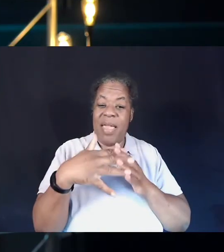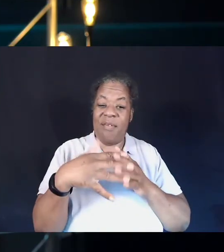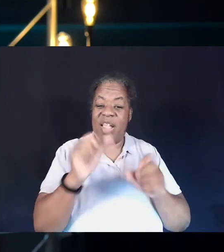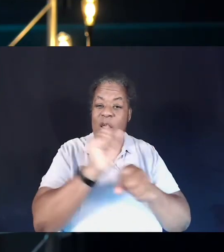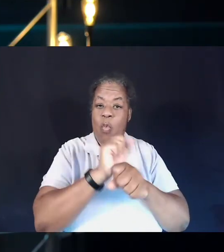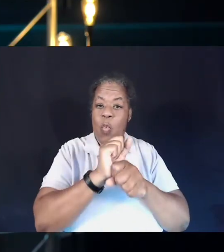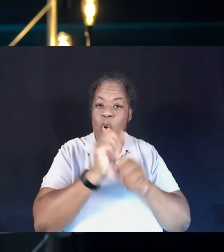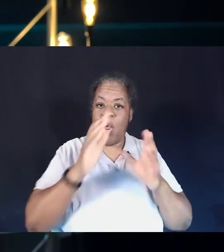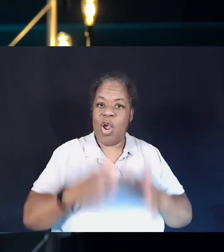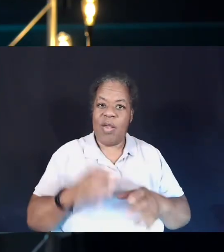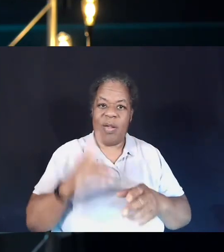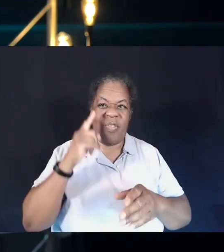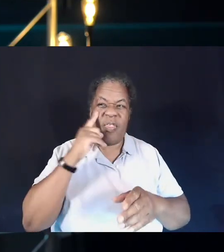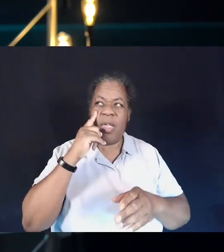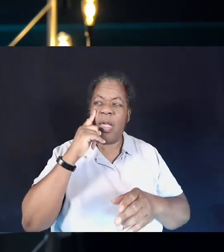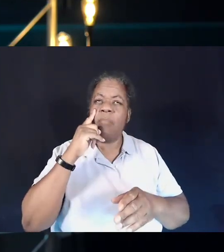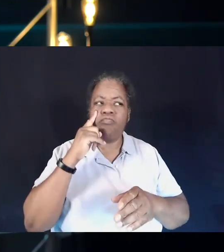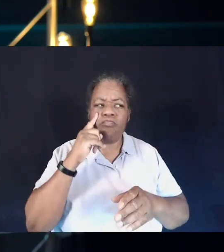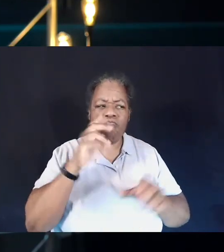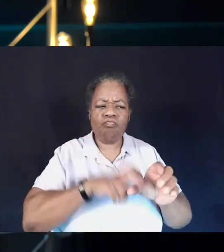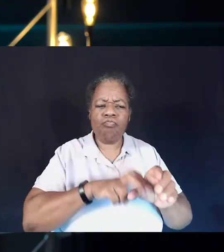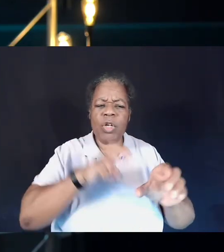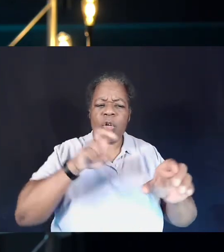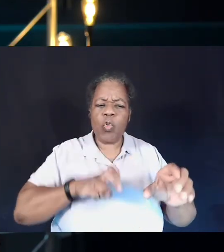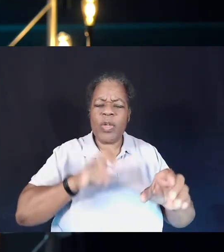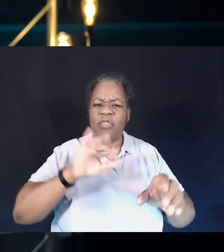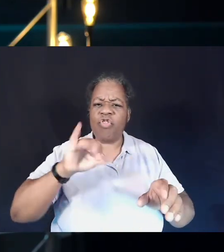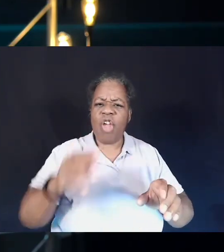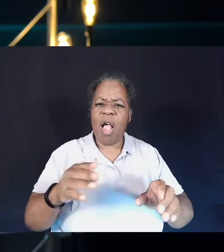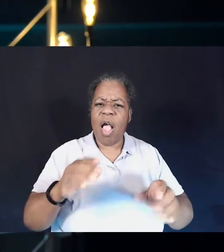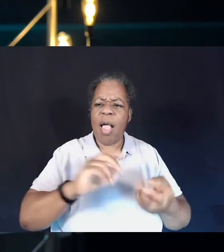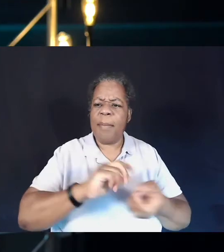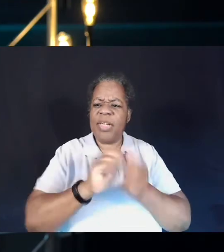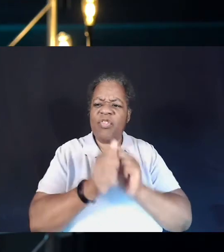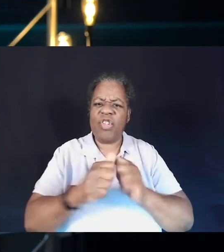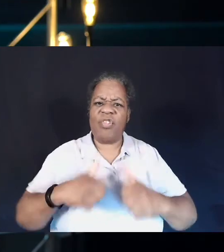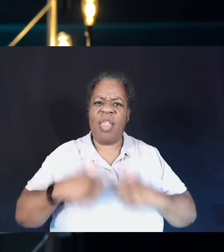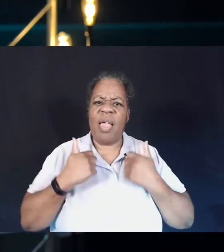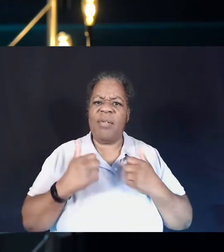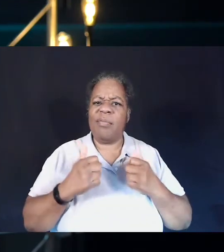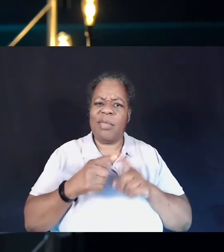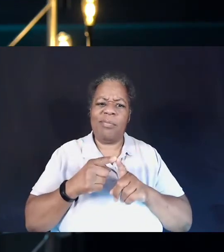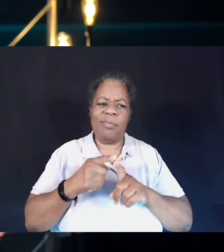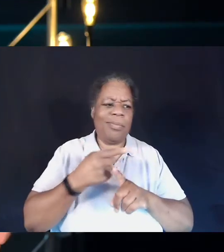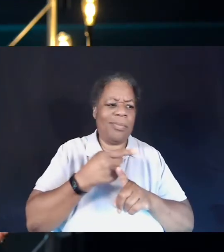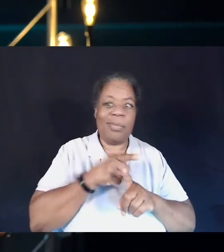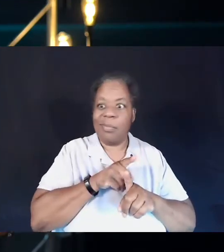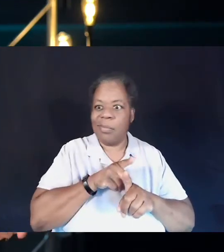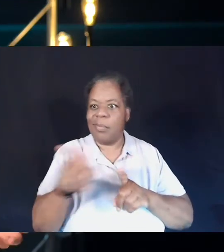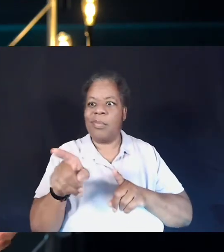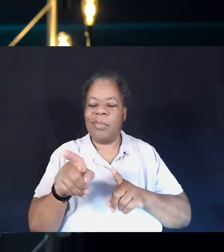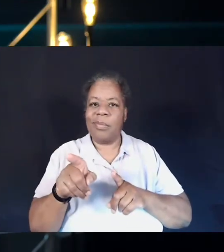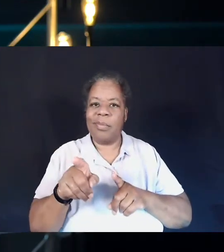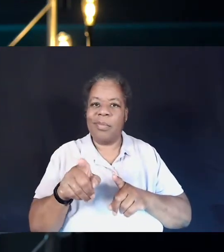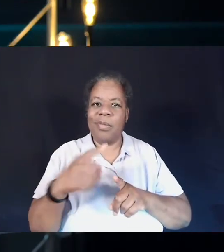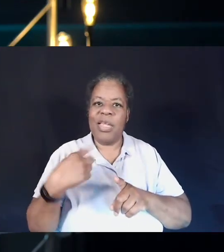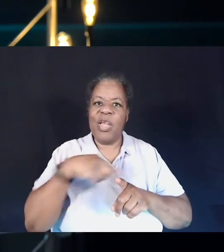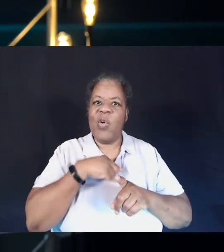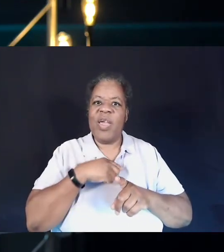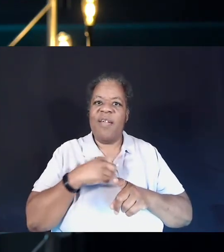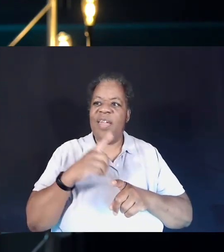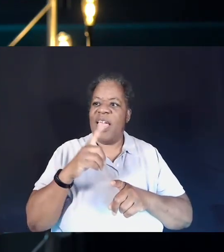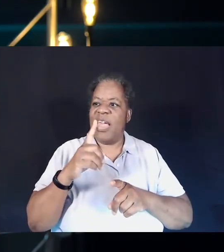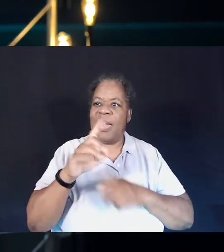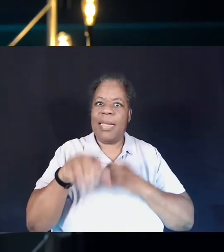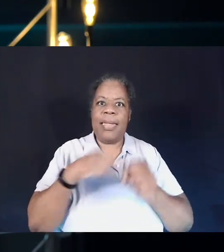their jobs and making major life changes. We've had more than a year and a half to sit and to think and to